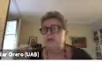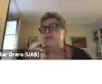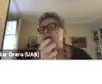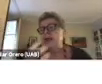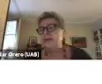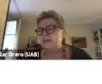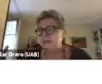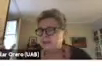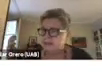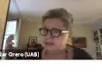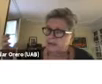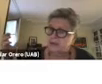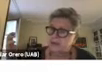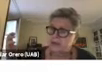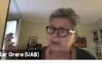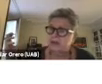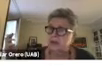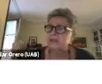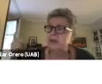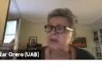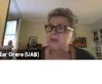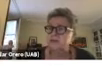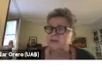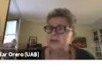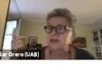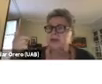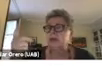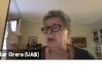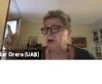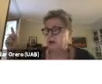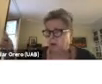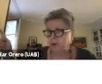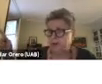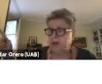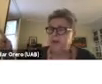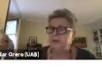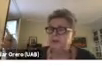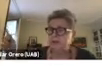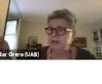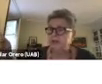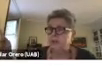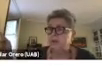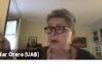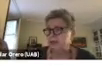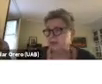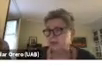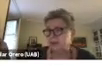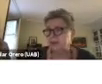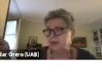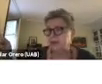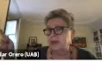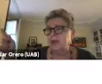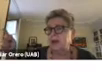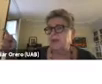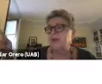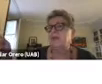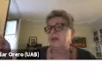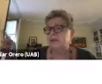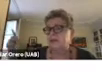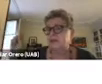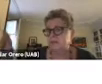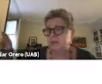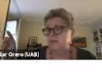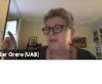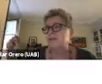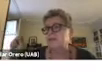So through guiding the user and tell the user go there because there's where the action is happening, and then